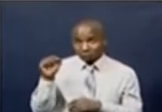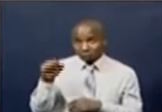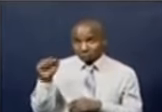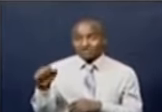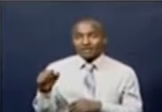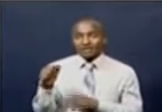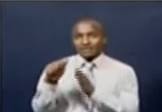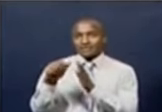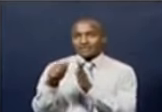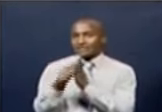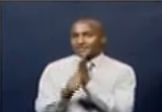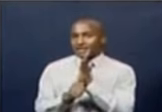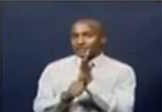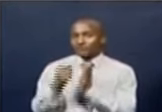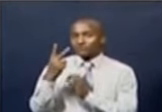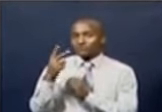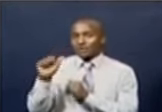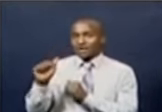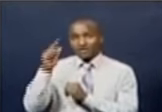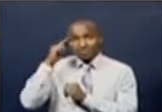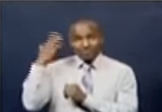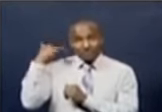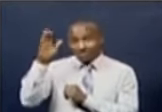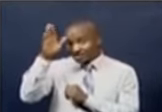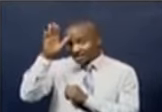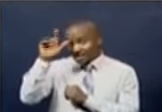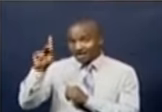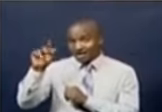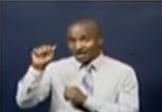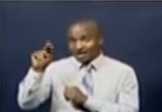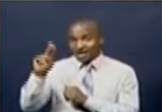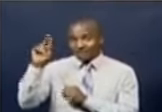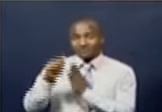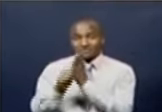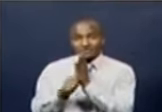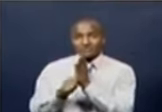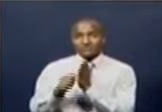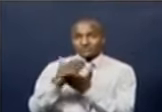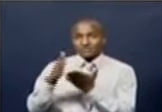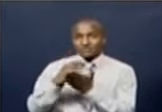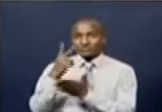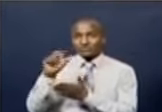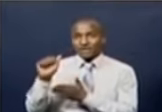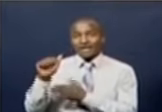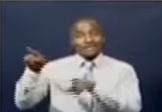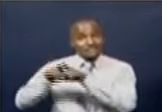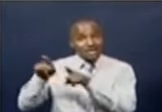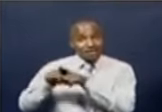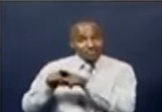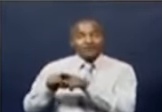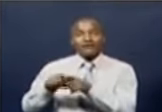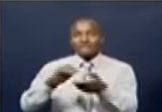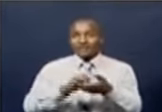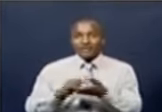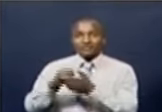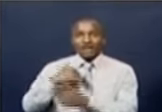Section 2A in KANU. You remember KANU in Section 2A. Yeah. Now, we still have Section 2A in all the federations.